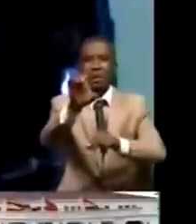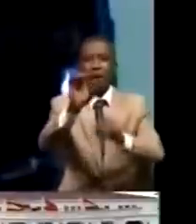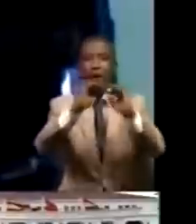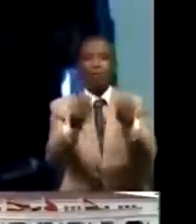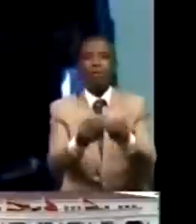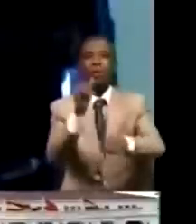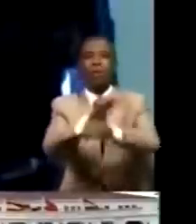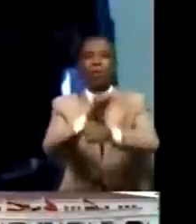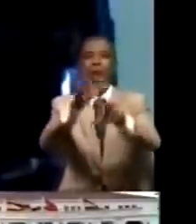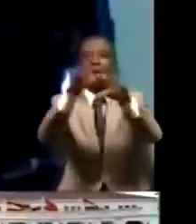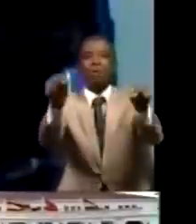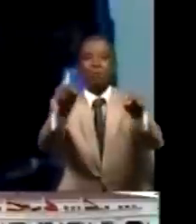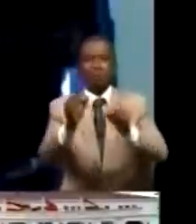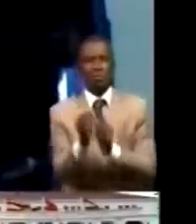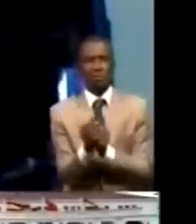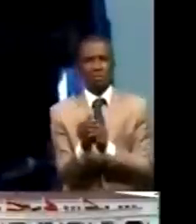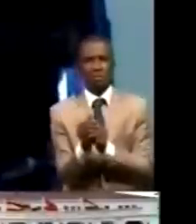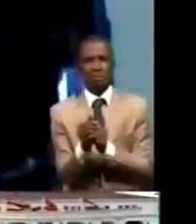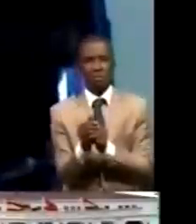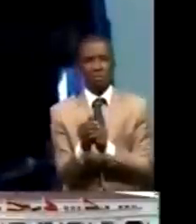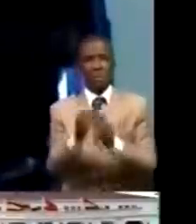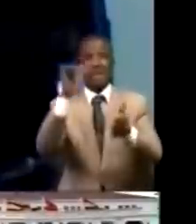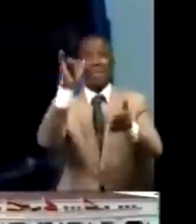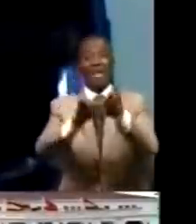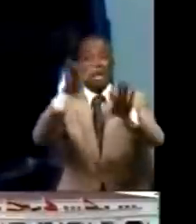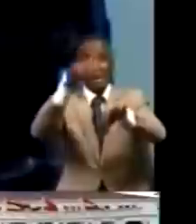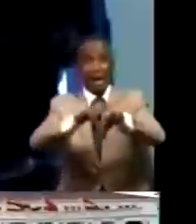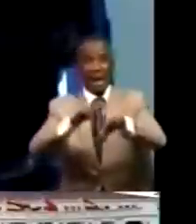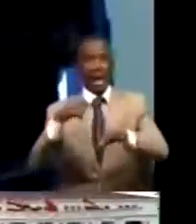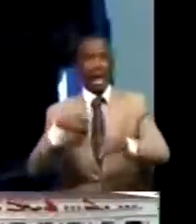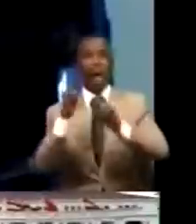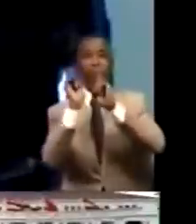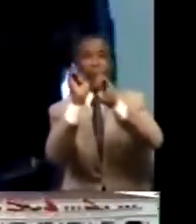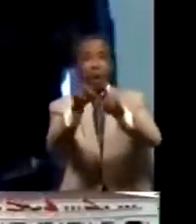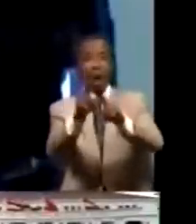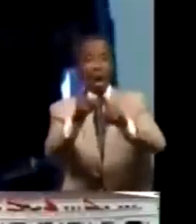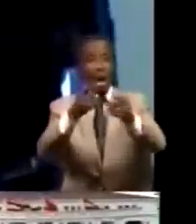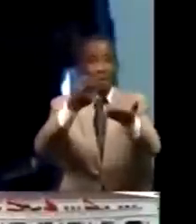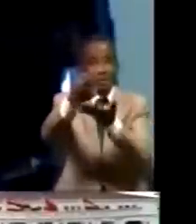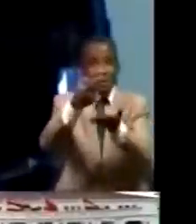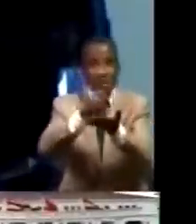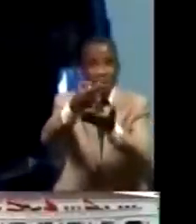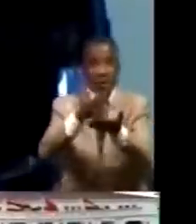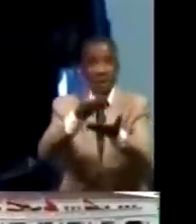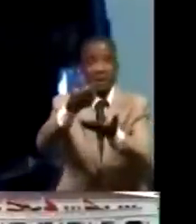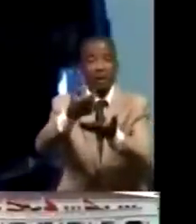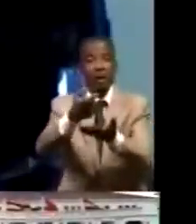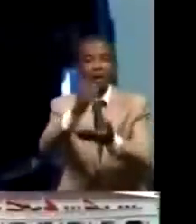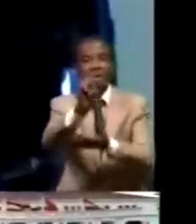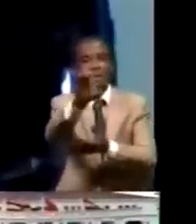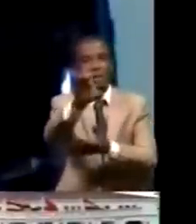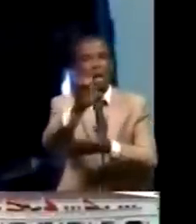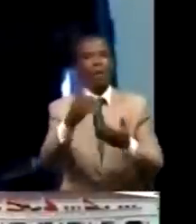was ongoing, and at the time that I went to see the electoral commissioner, we